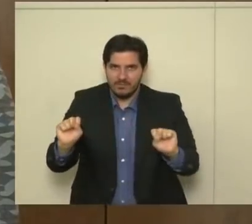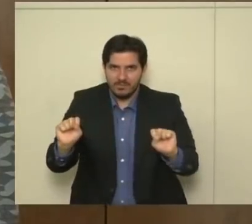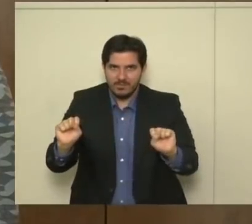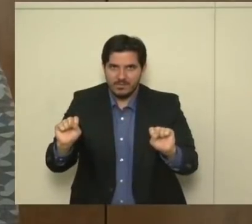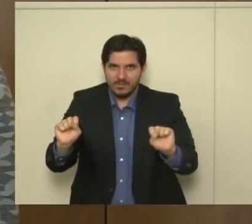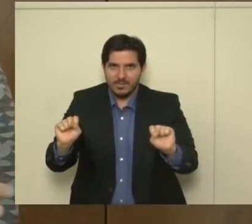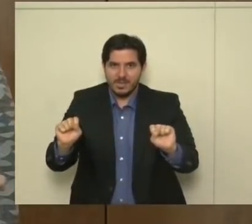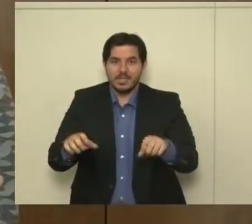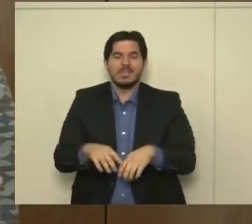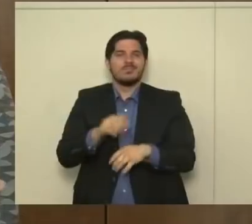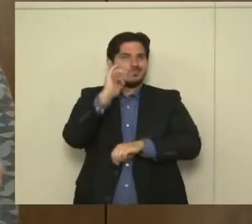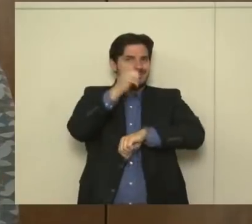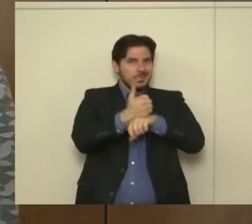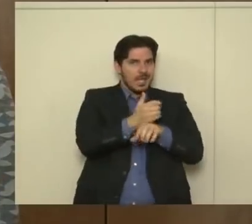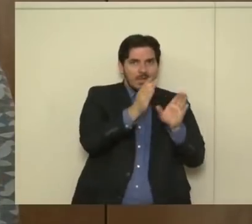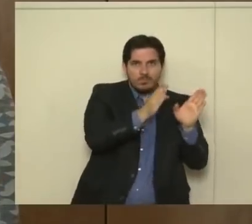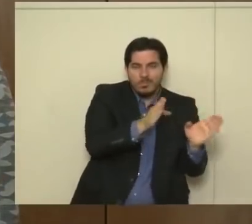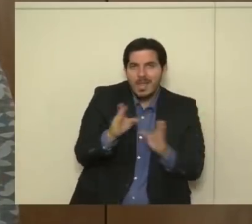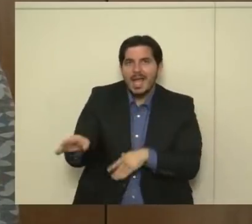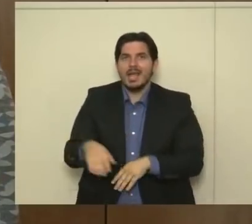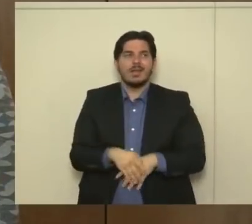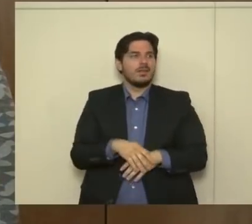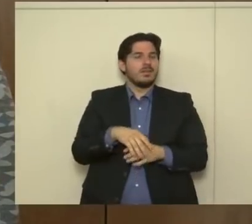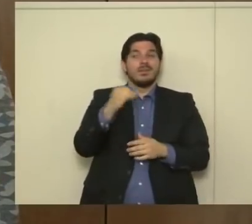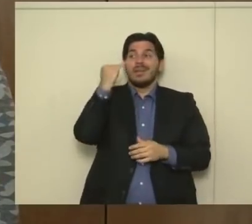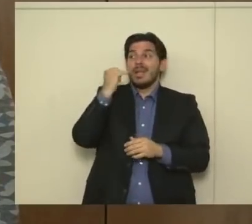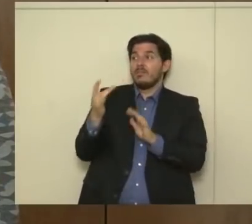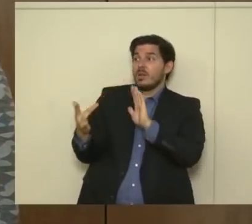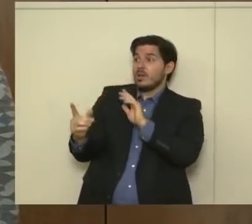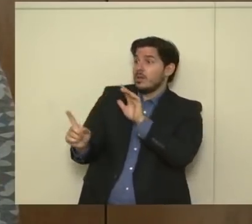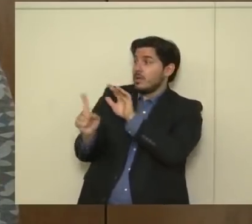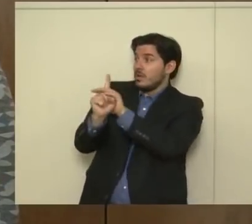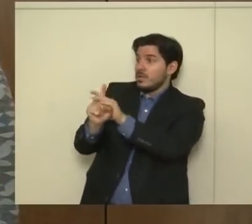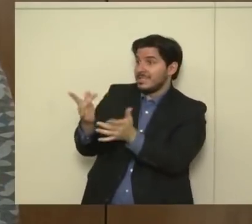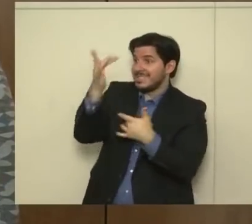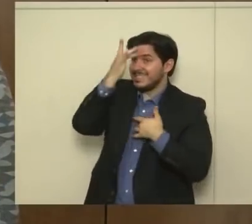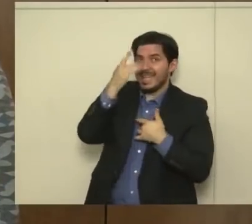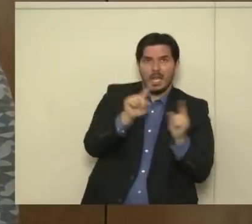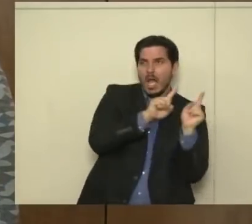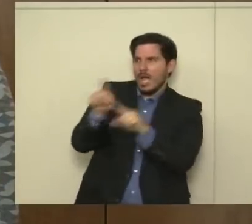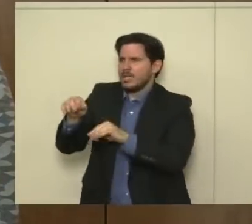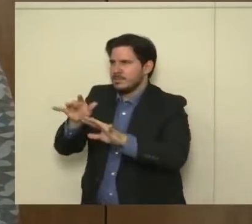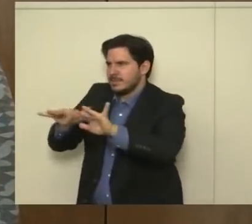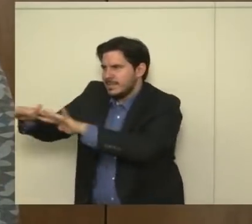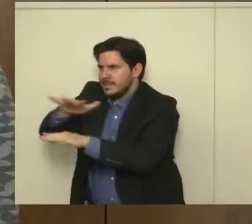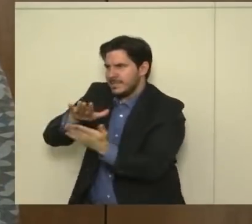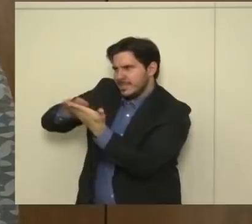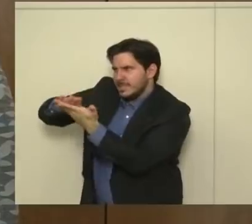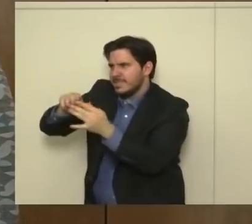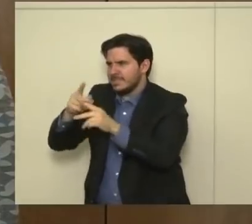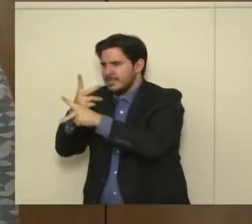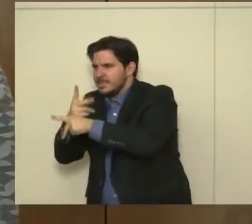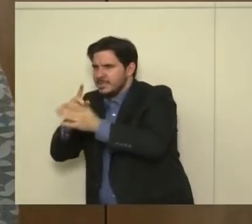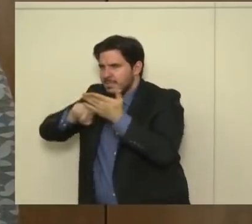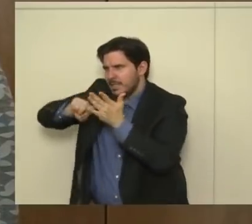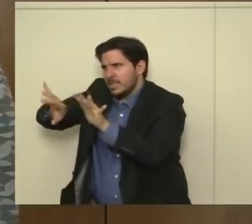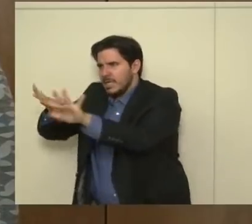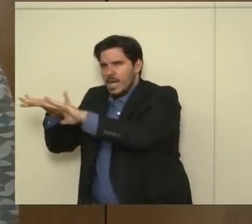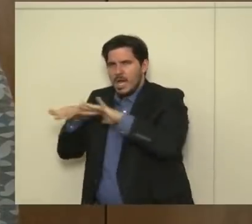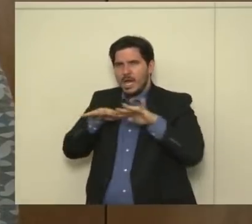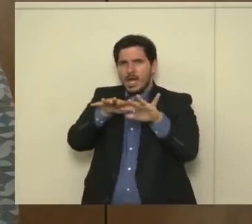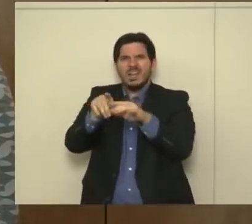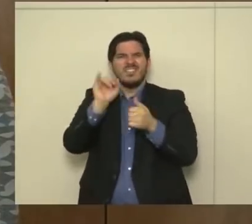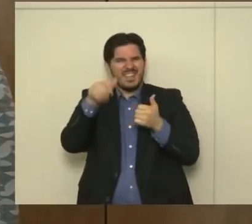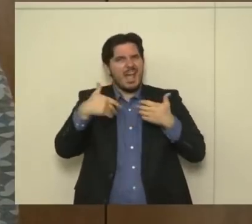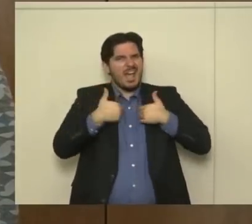rapid response, plans from the districts, and they got to meet distance learning. That the only way you would mandate that you got to